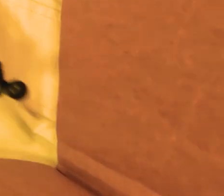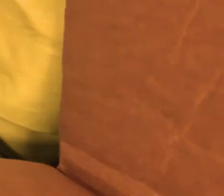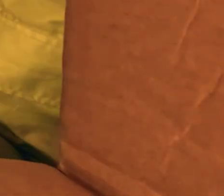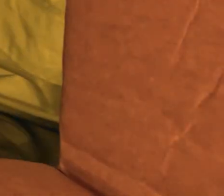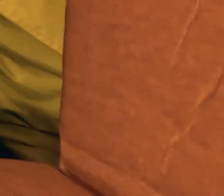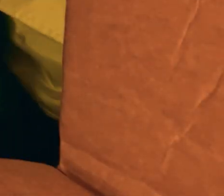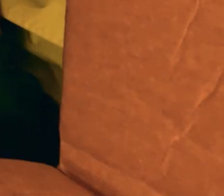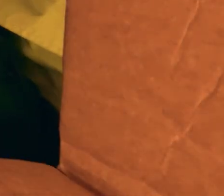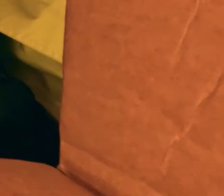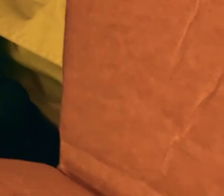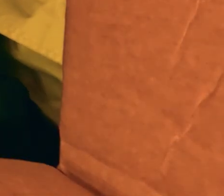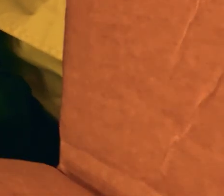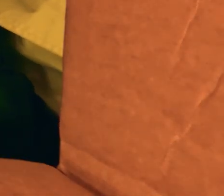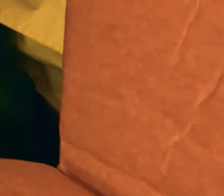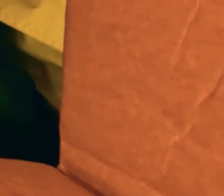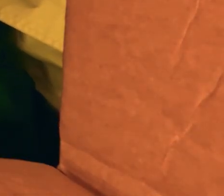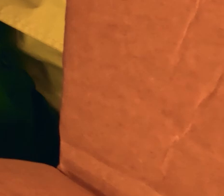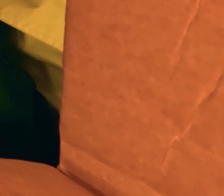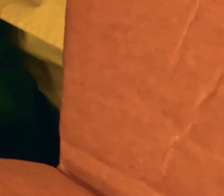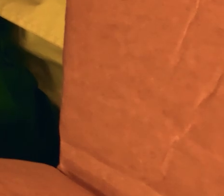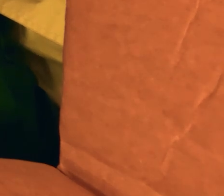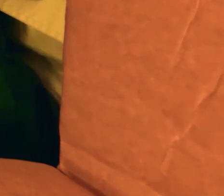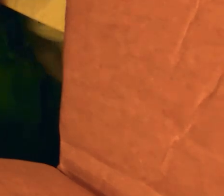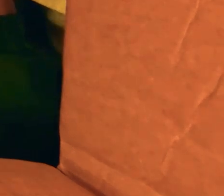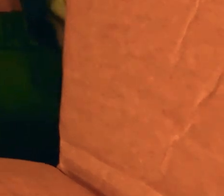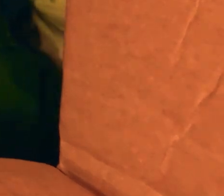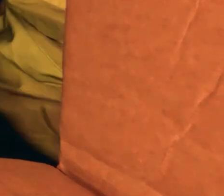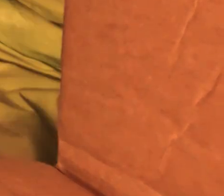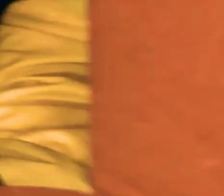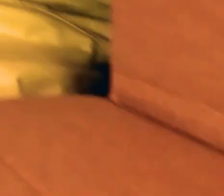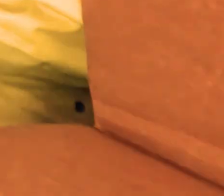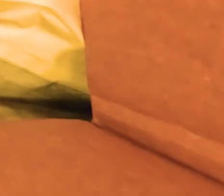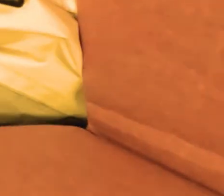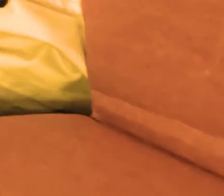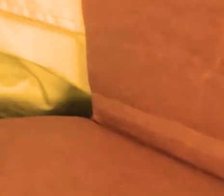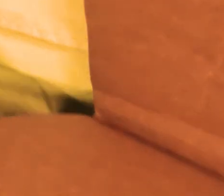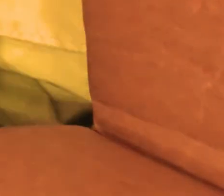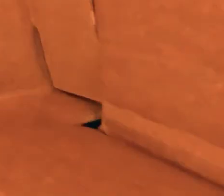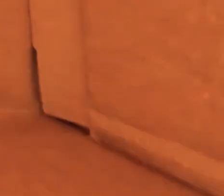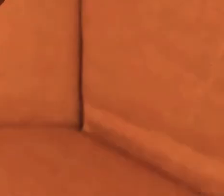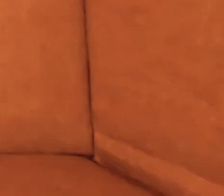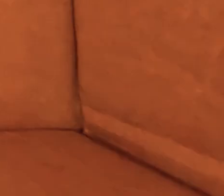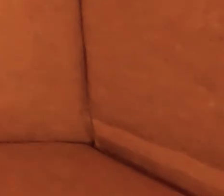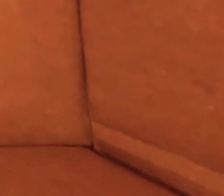eh? This is everything I could have ever wanted. What you looking at? Oi, you're gonna have to find